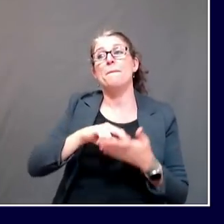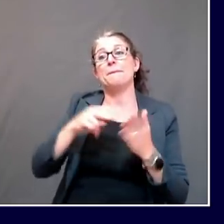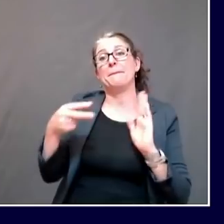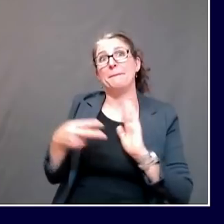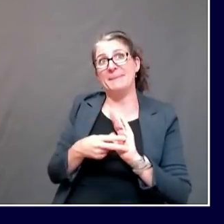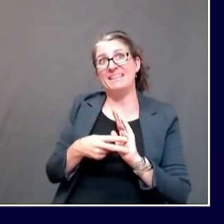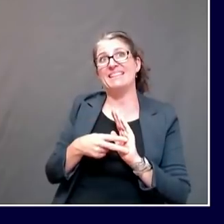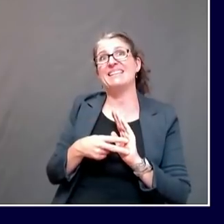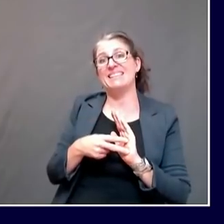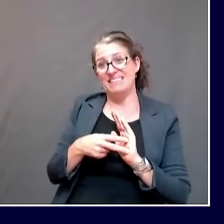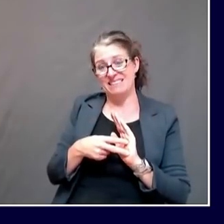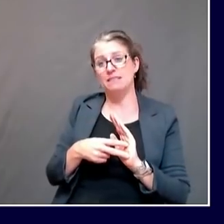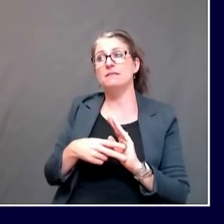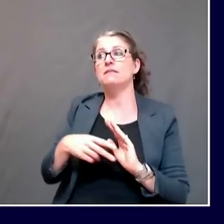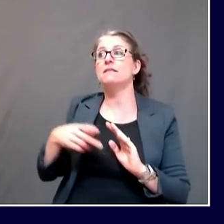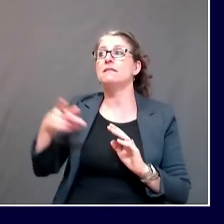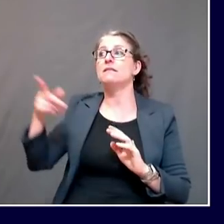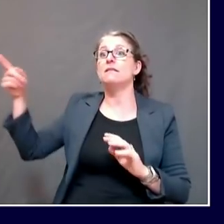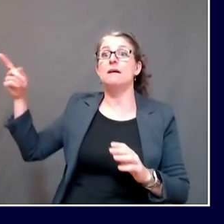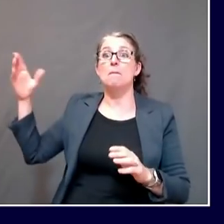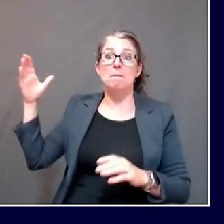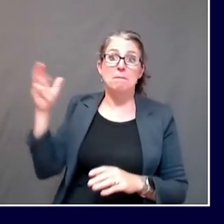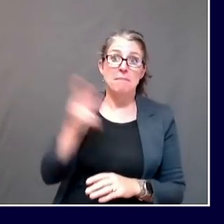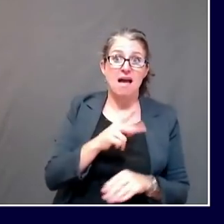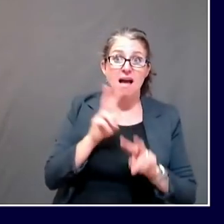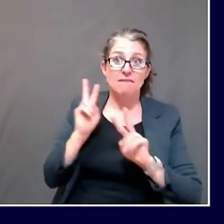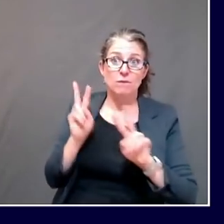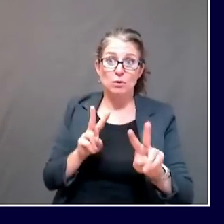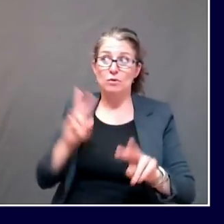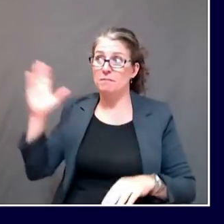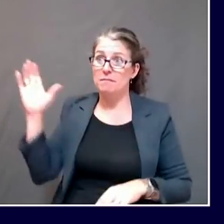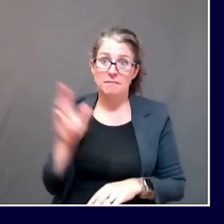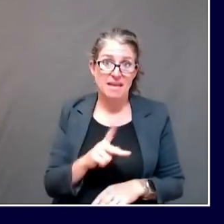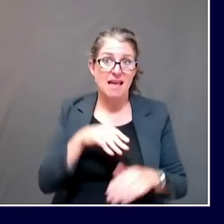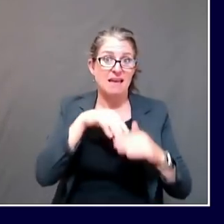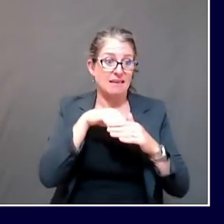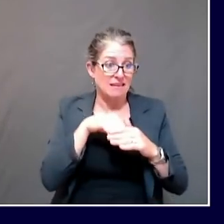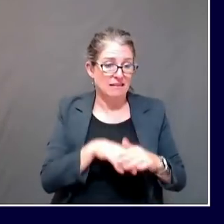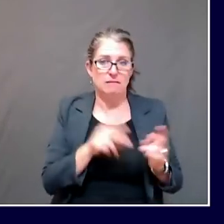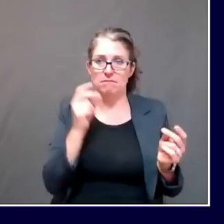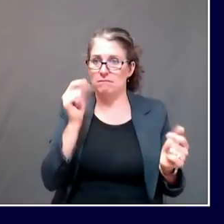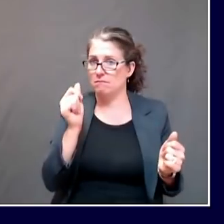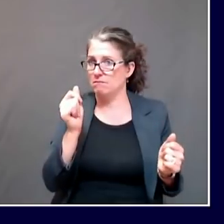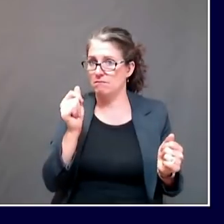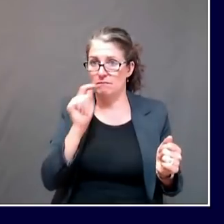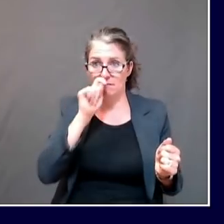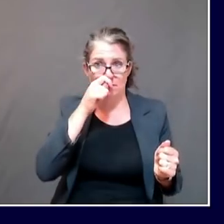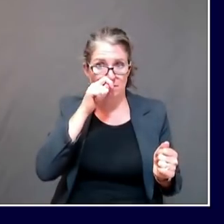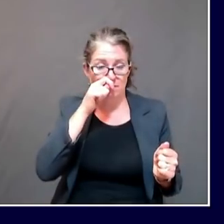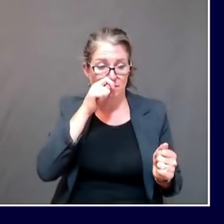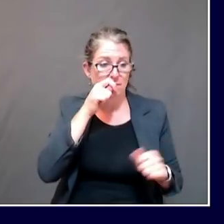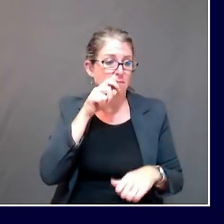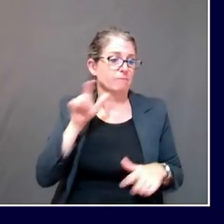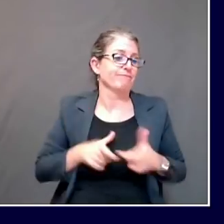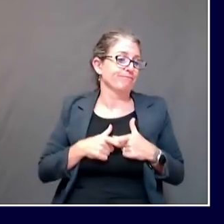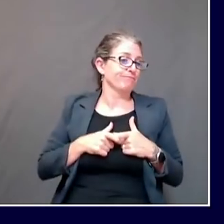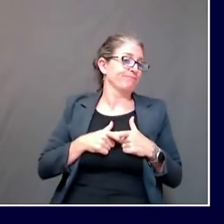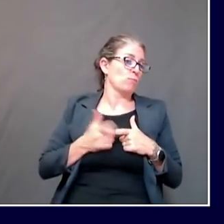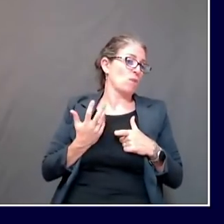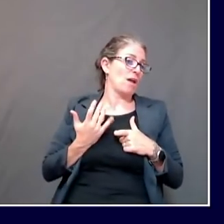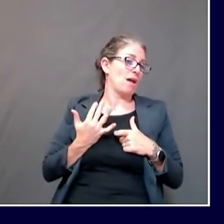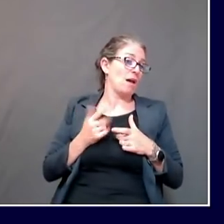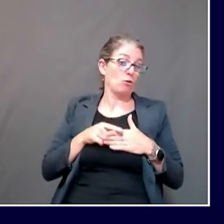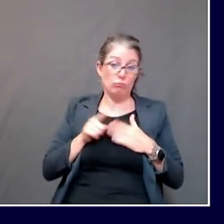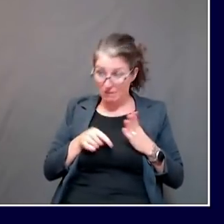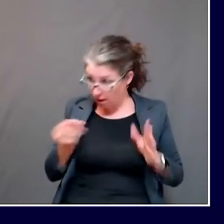a period of days before the virus has developed enough and replicated enough for it to be detected in a person. But the